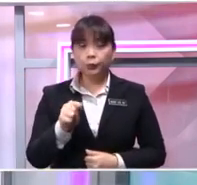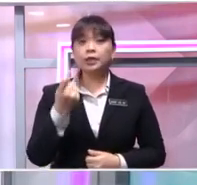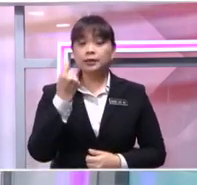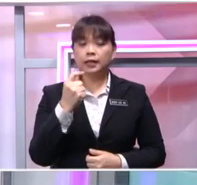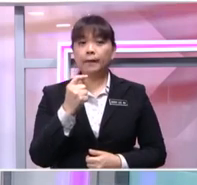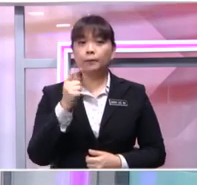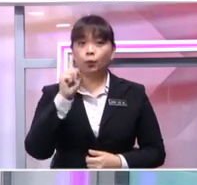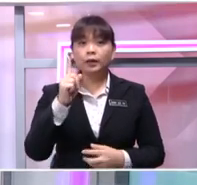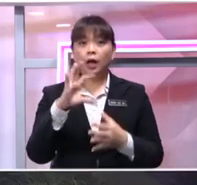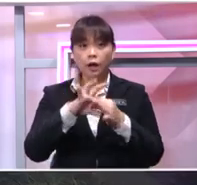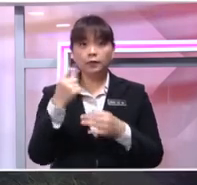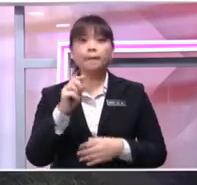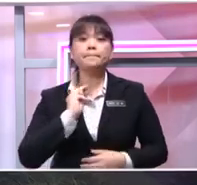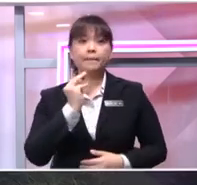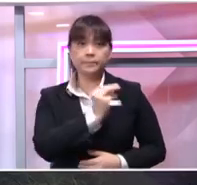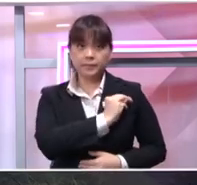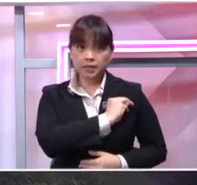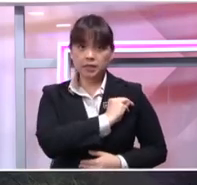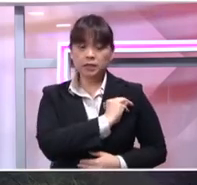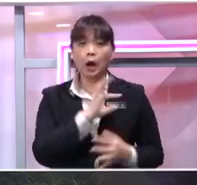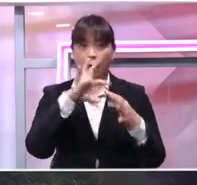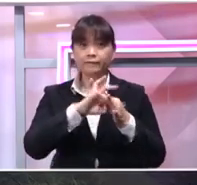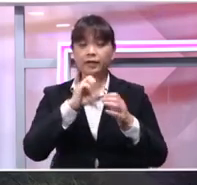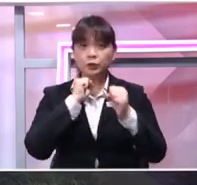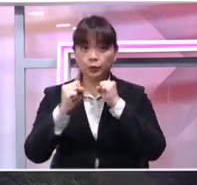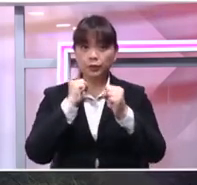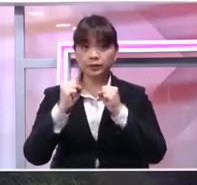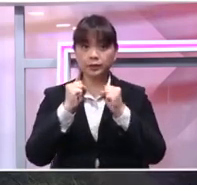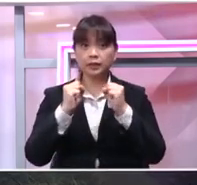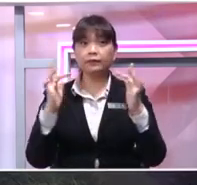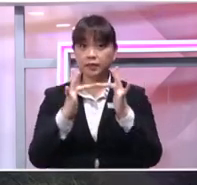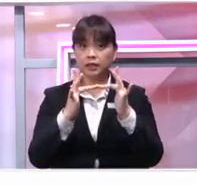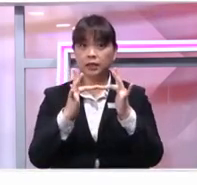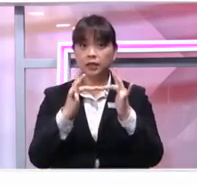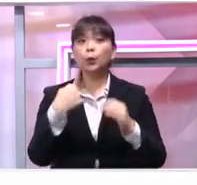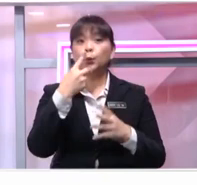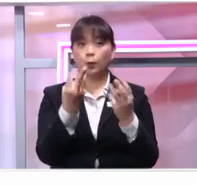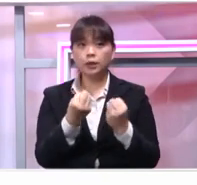networking site? Mm-hmm. Are you guys? And anyone want to answer?